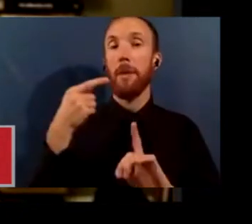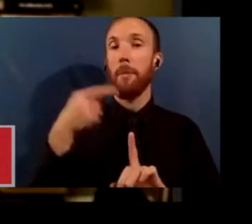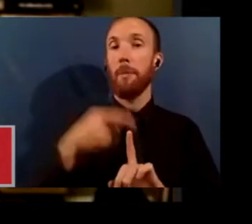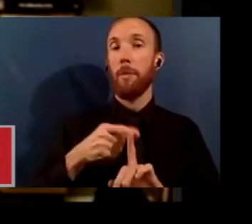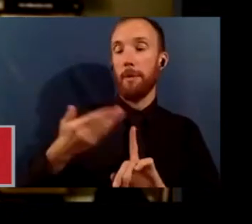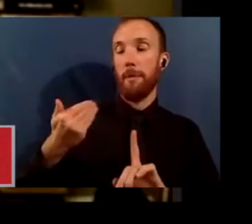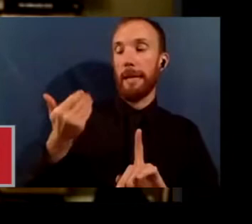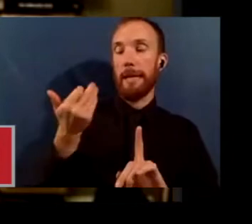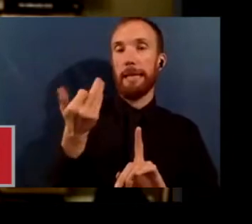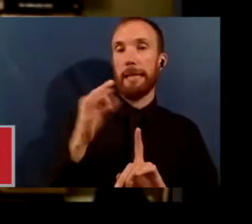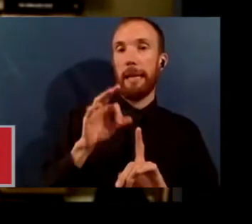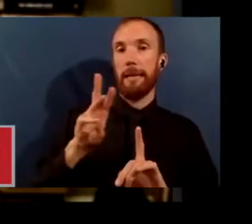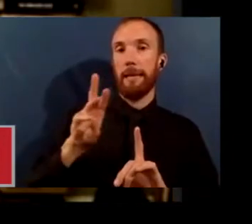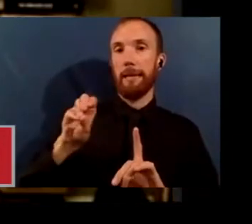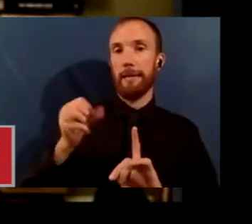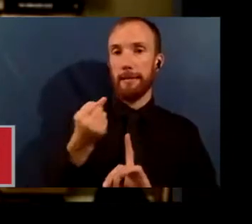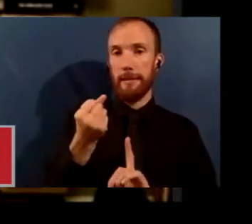1960s,